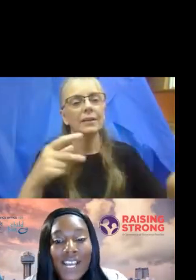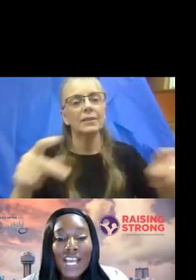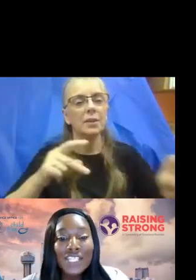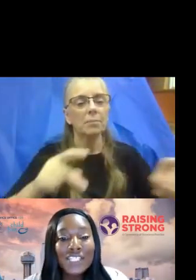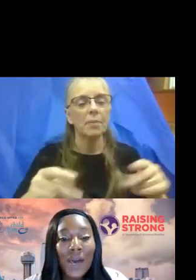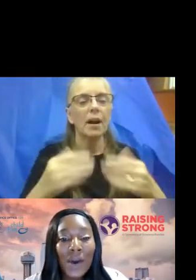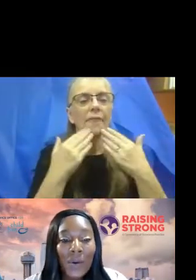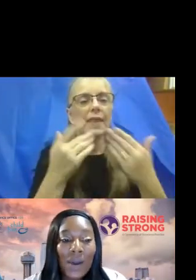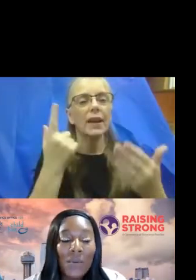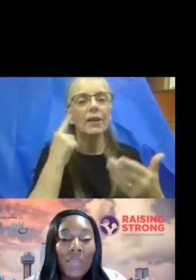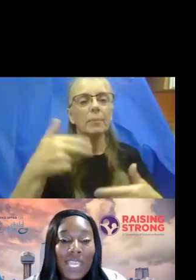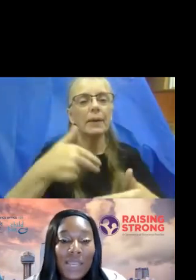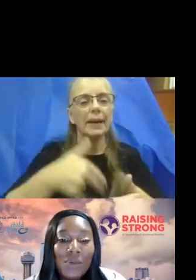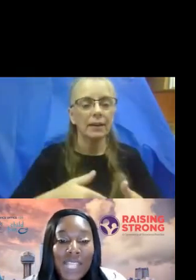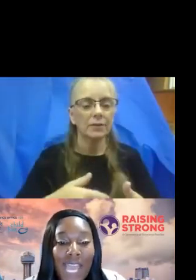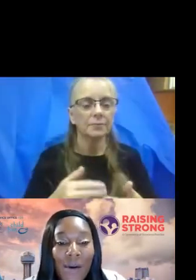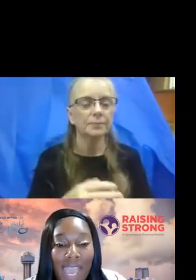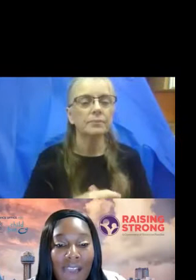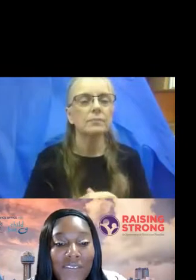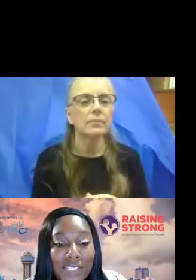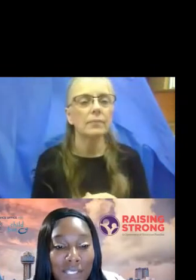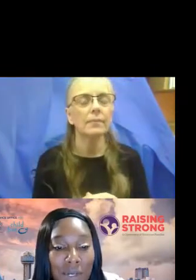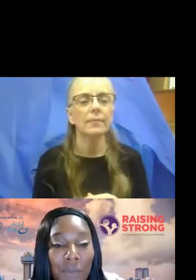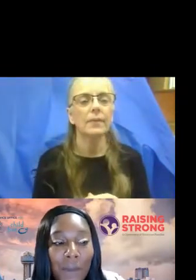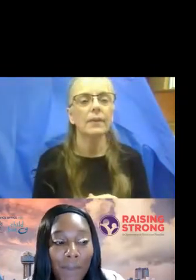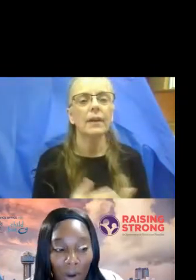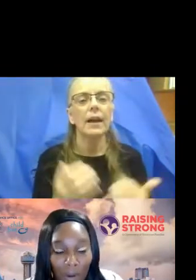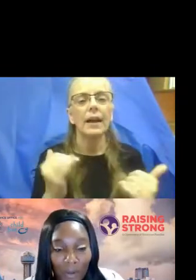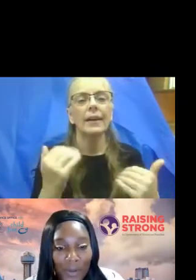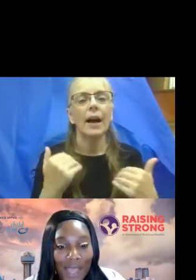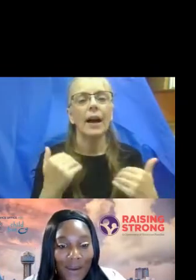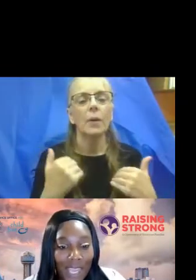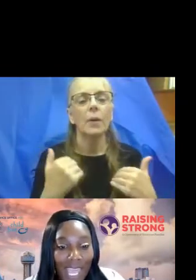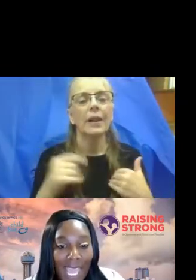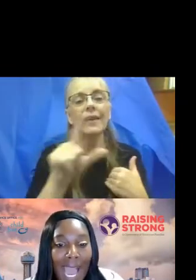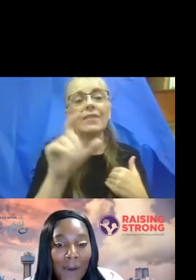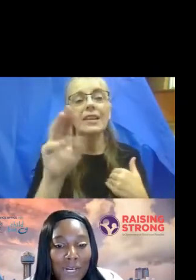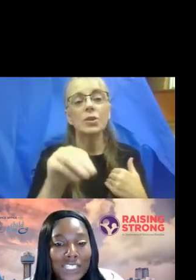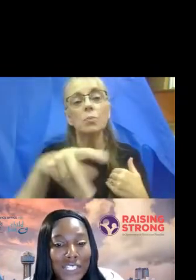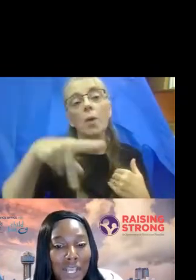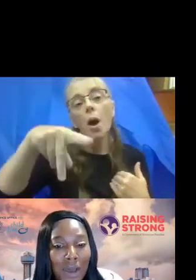here. So we will now have a Zoom poll.